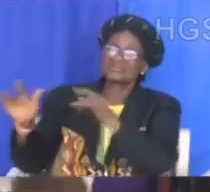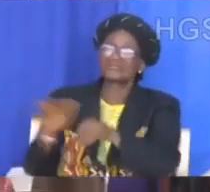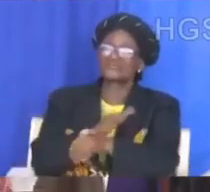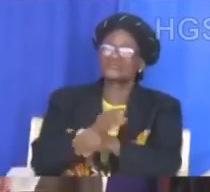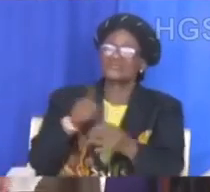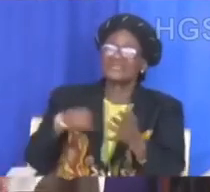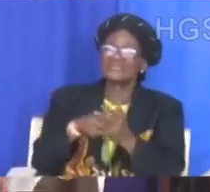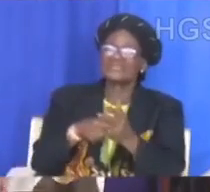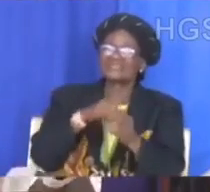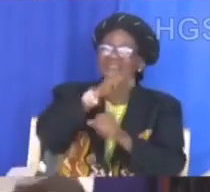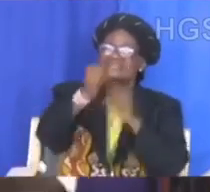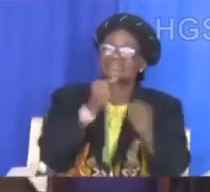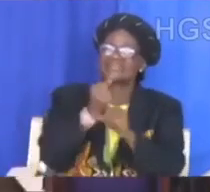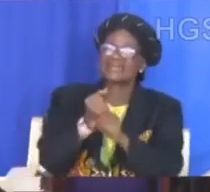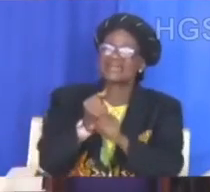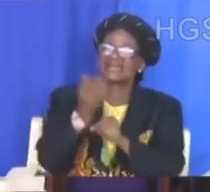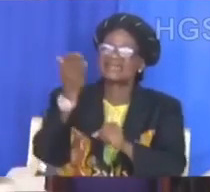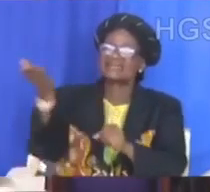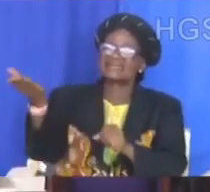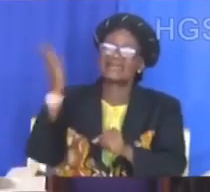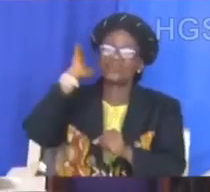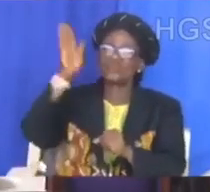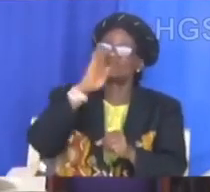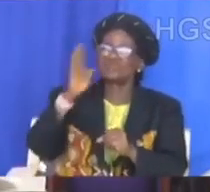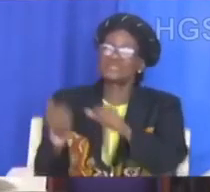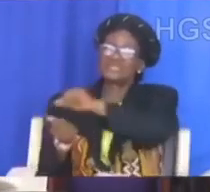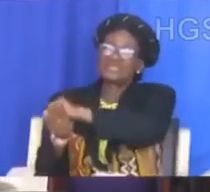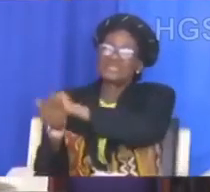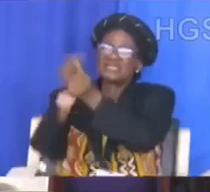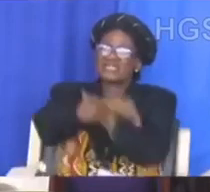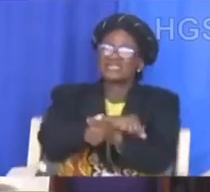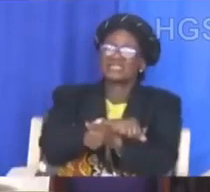there will be changes of governments